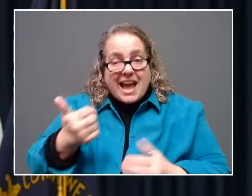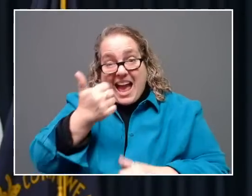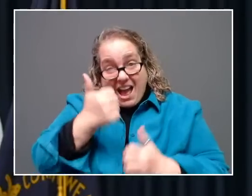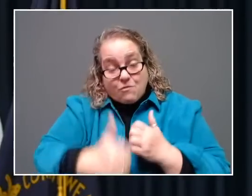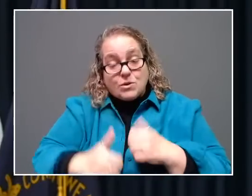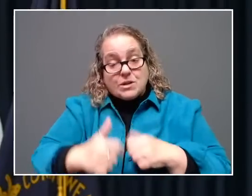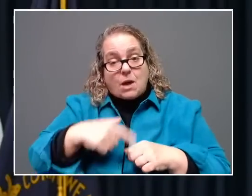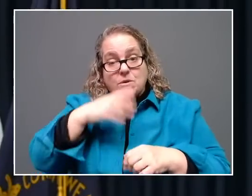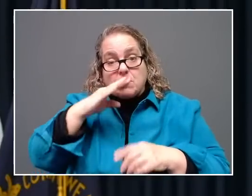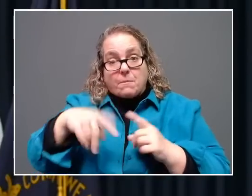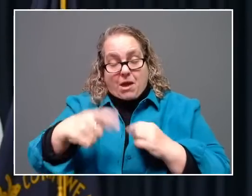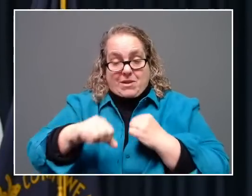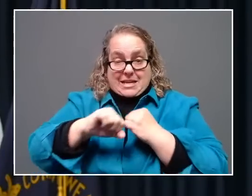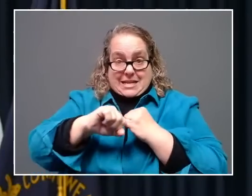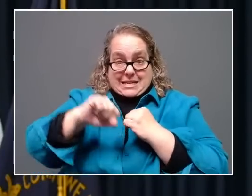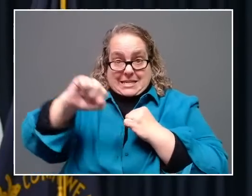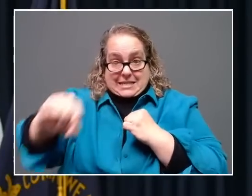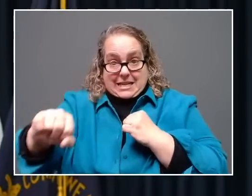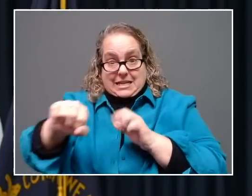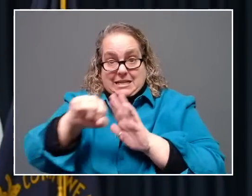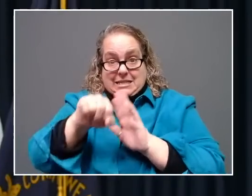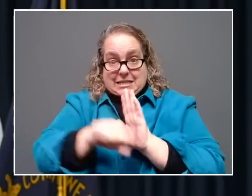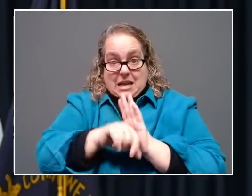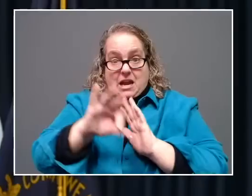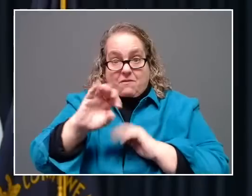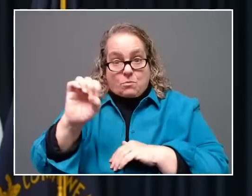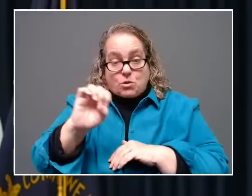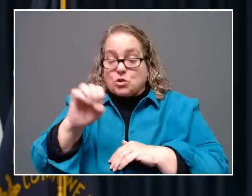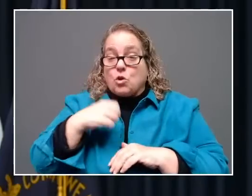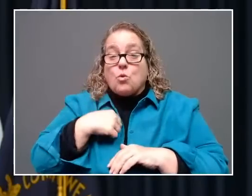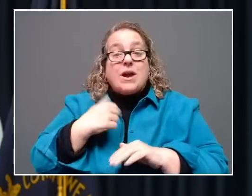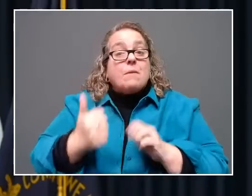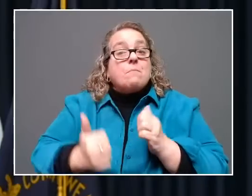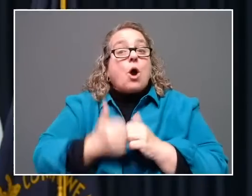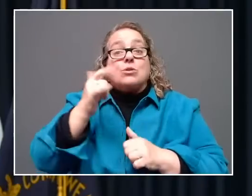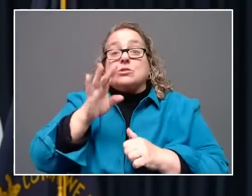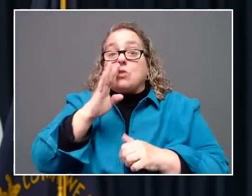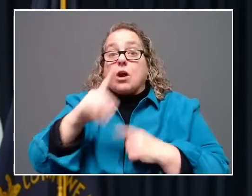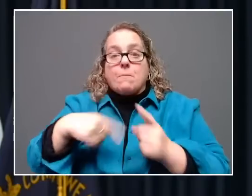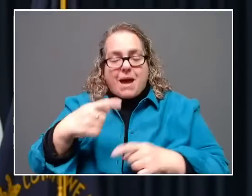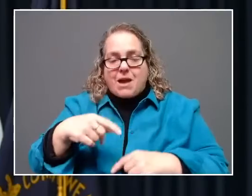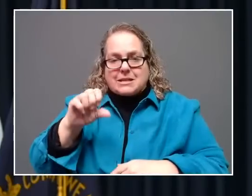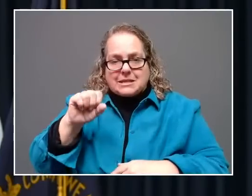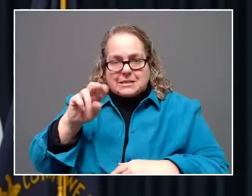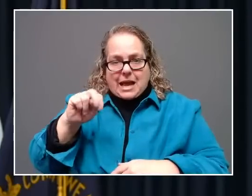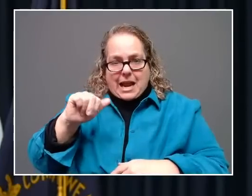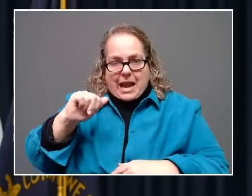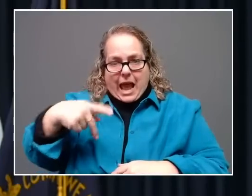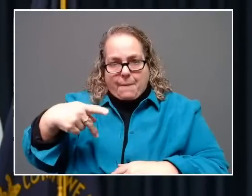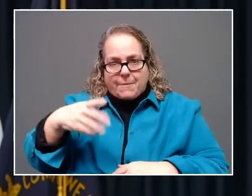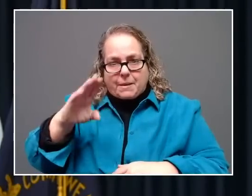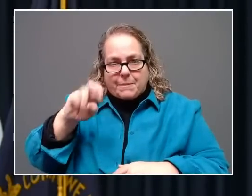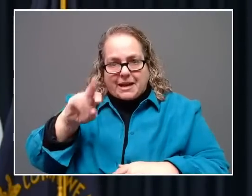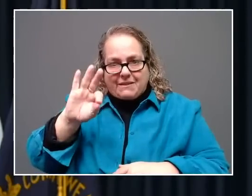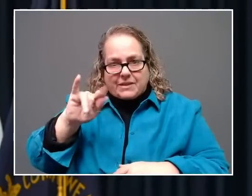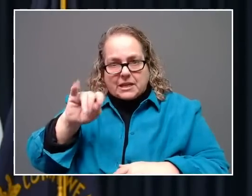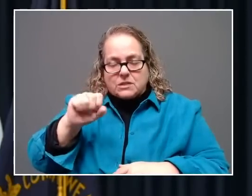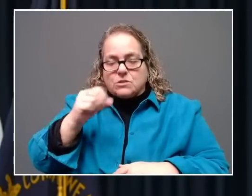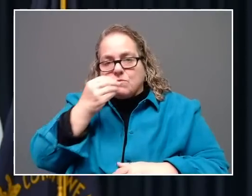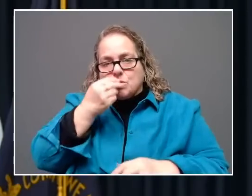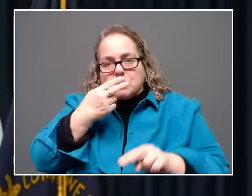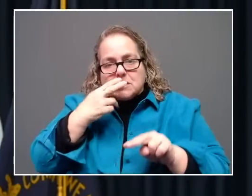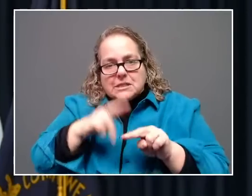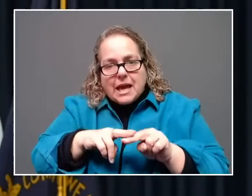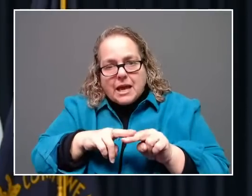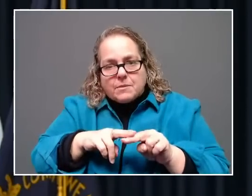we have specifically talked about disaster SNAP benefits with leadership in both the House and the Senate. CHFS